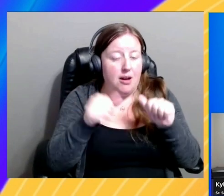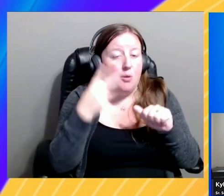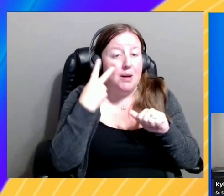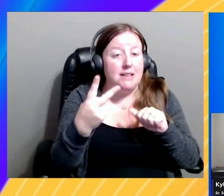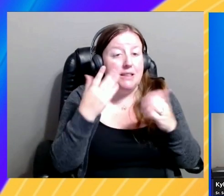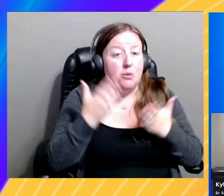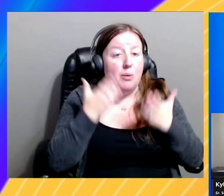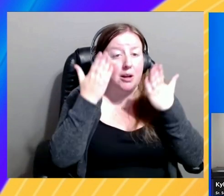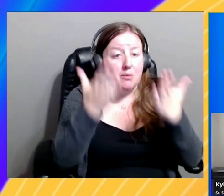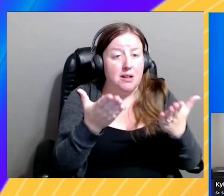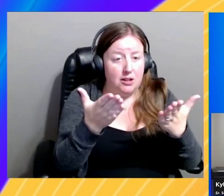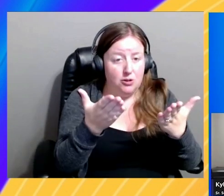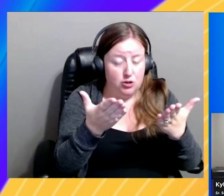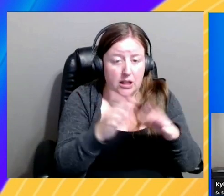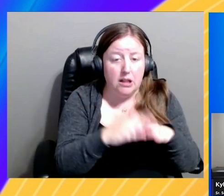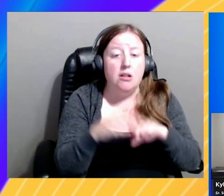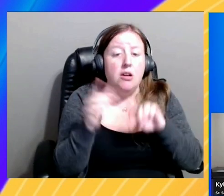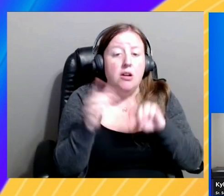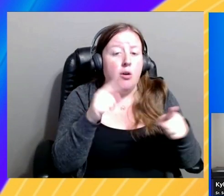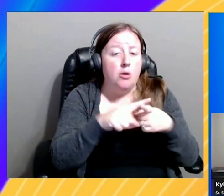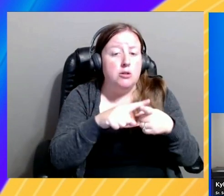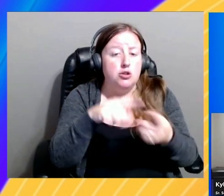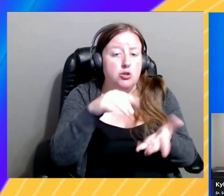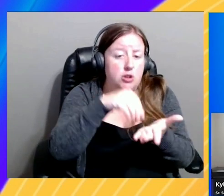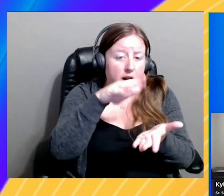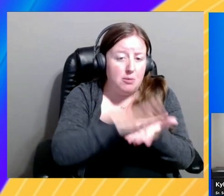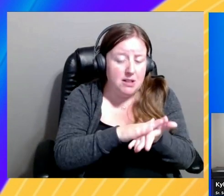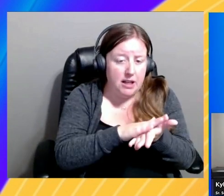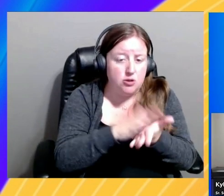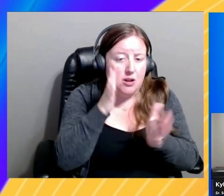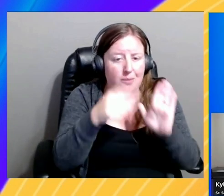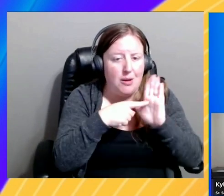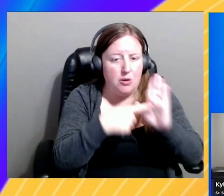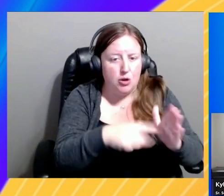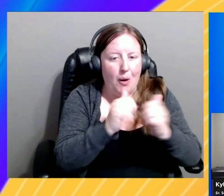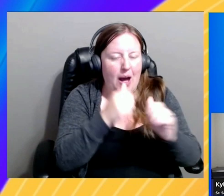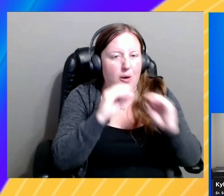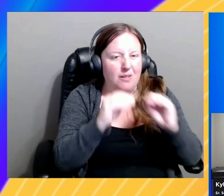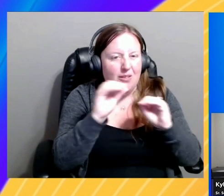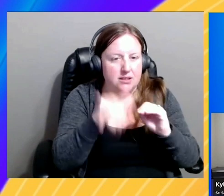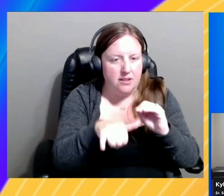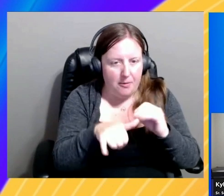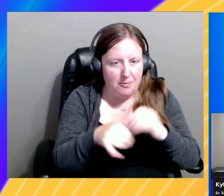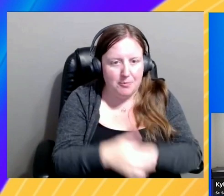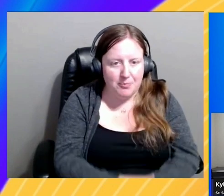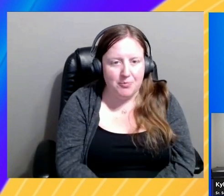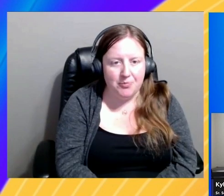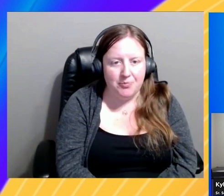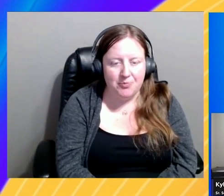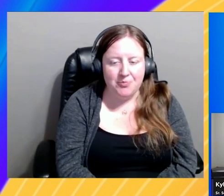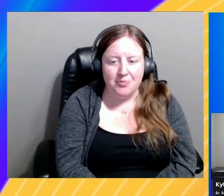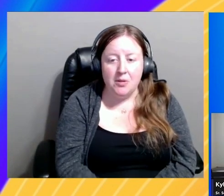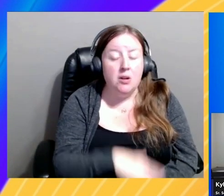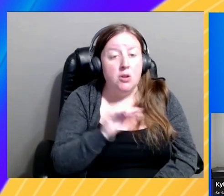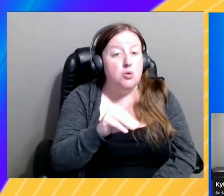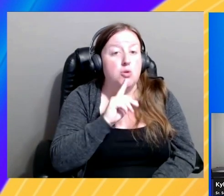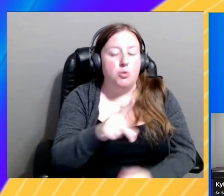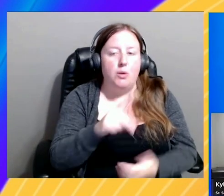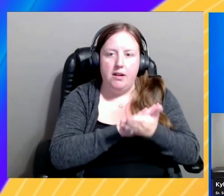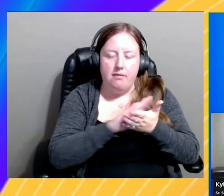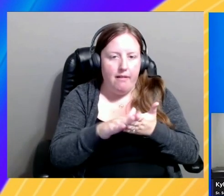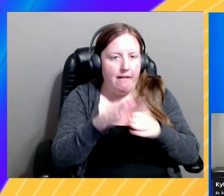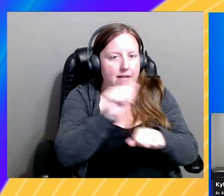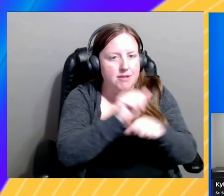It takes you right to some documentation that would show you how to fix that. So it's a really nice workflow,